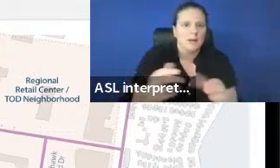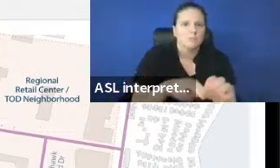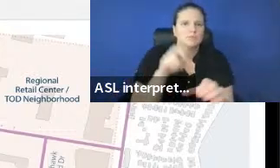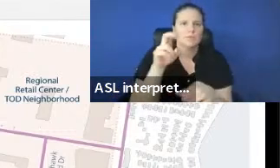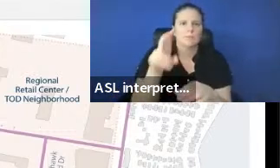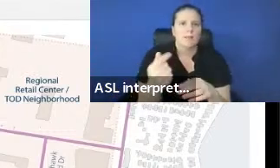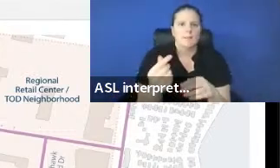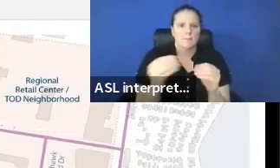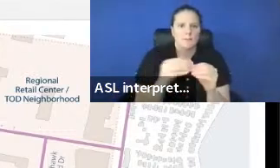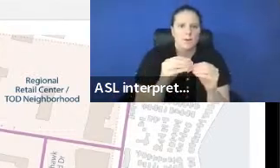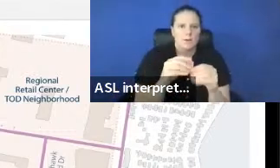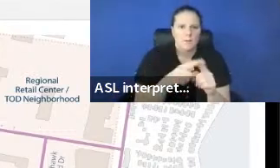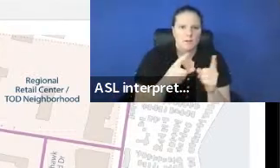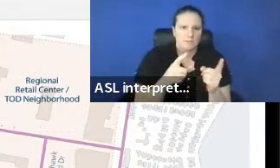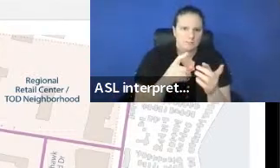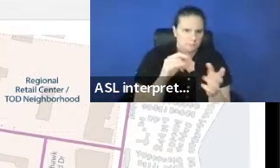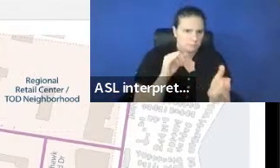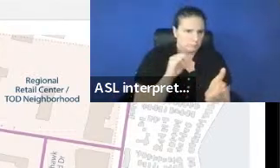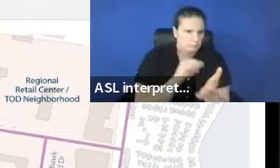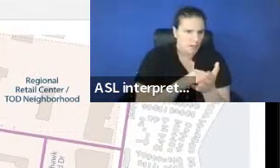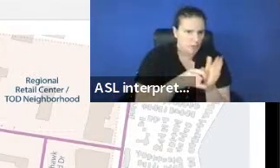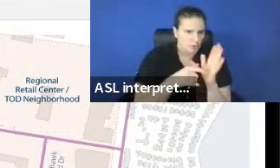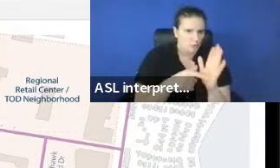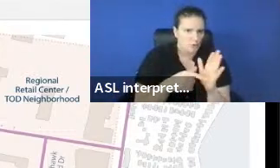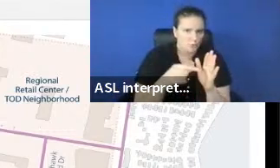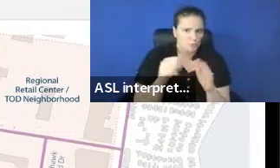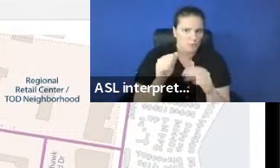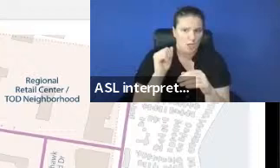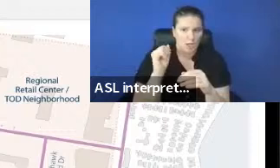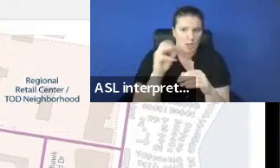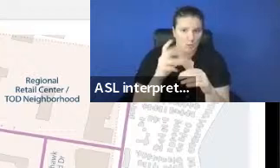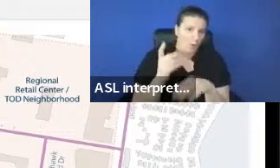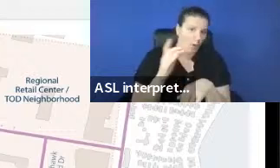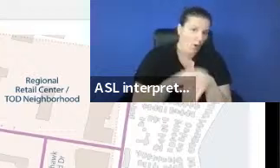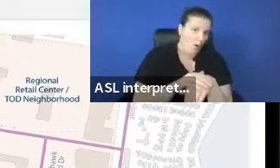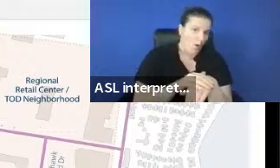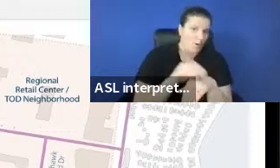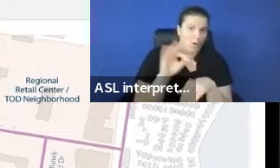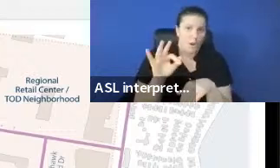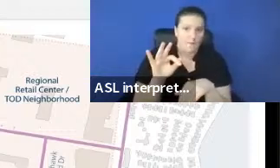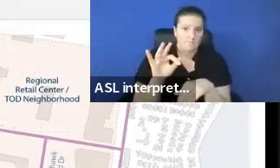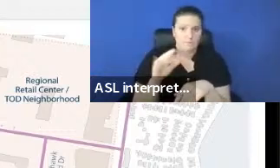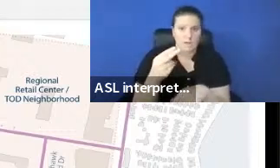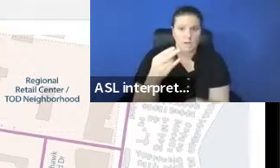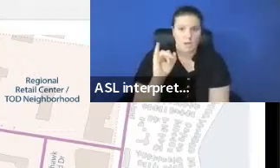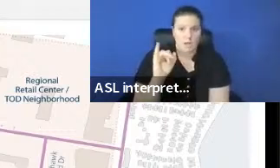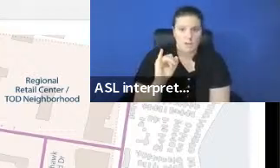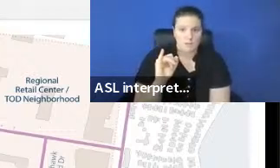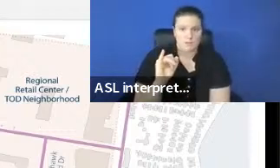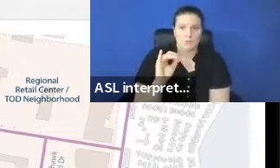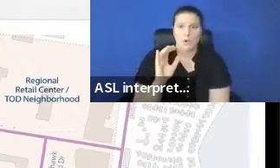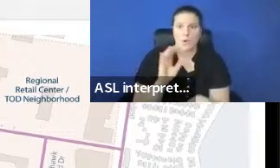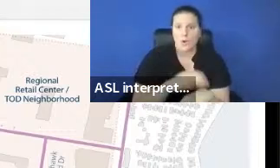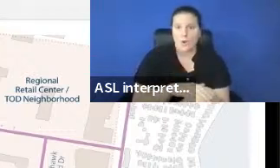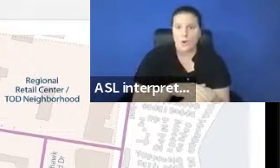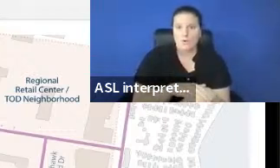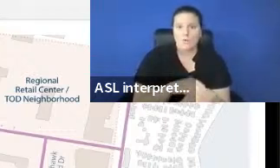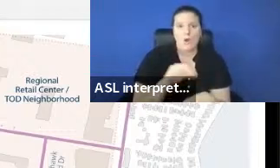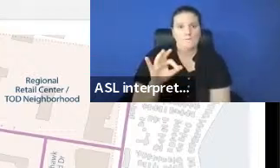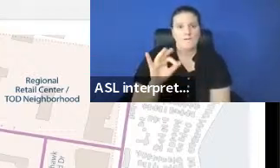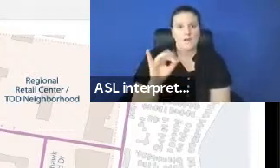this shows the arrows of those on and offs for Hayden Island onto and off of